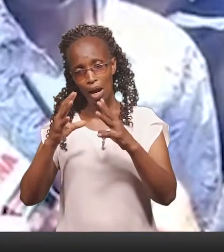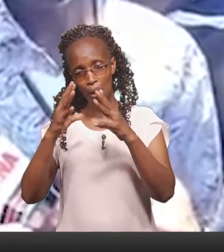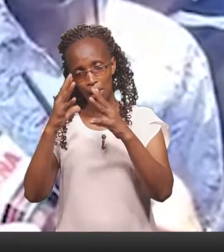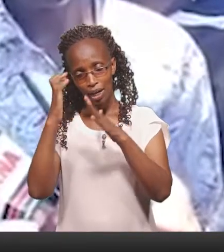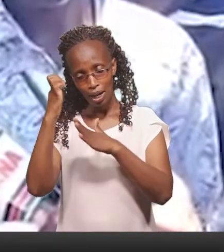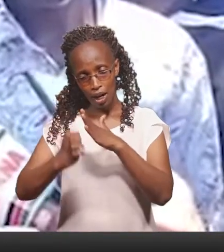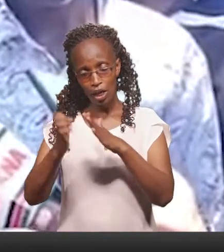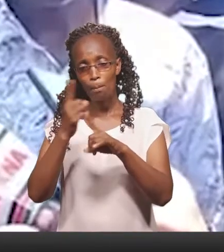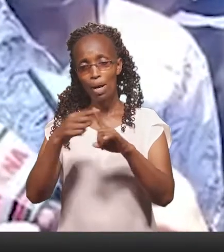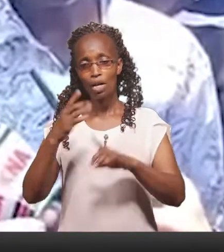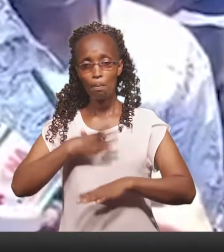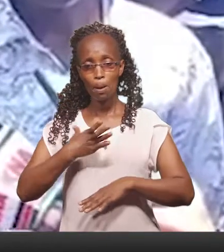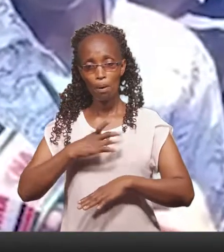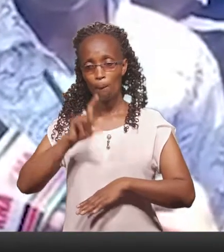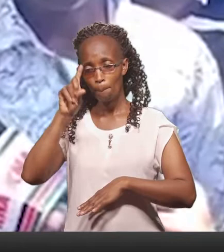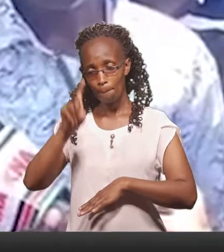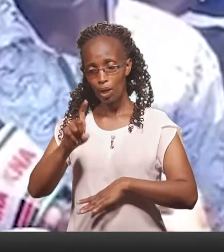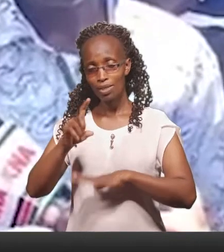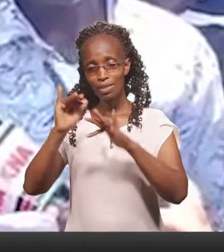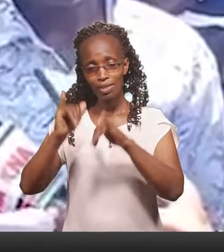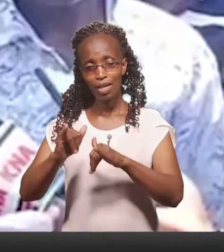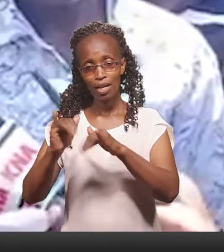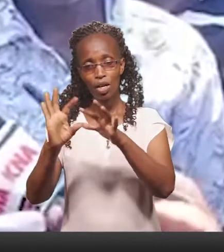we as a people, as a nation,